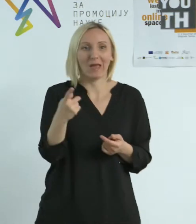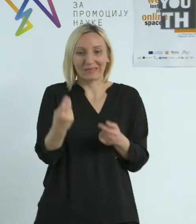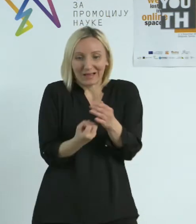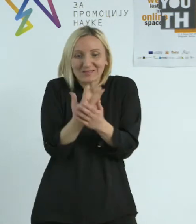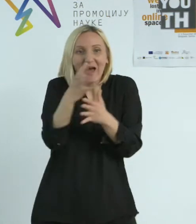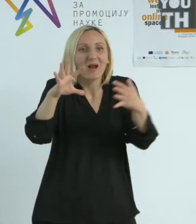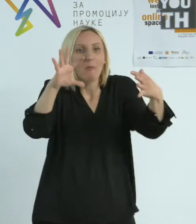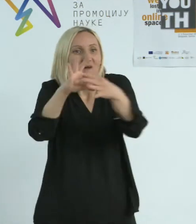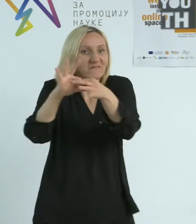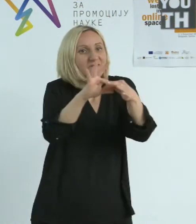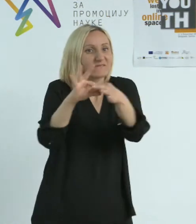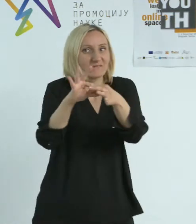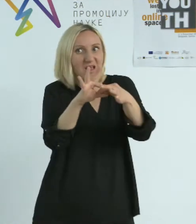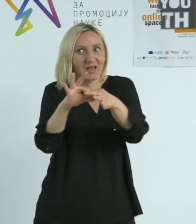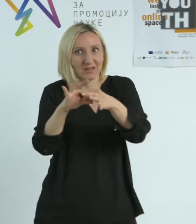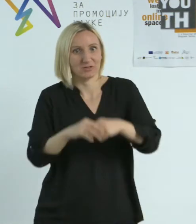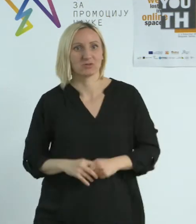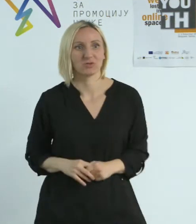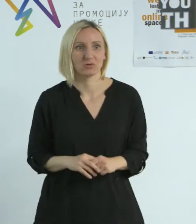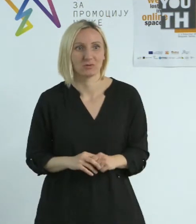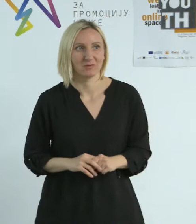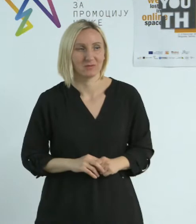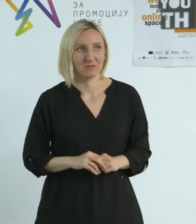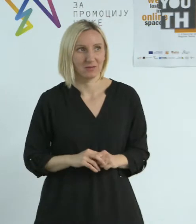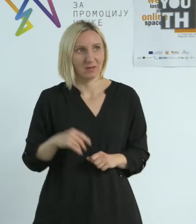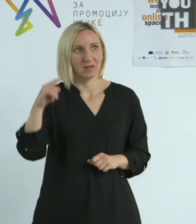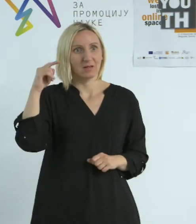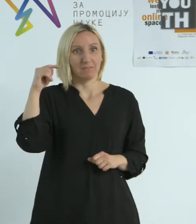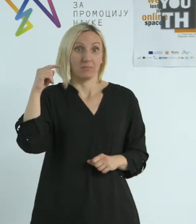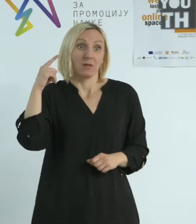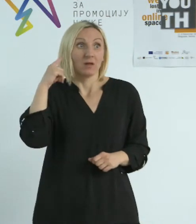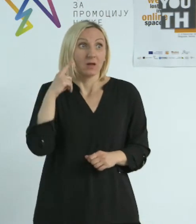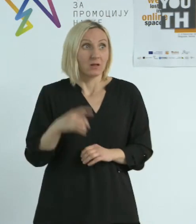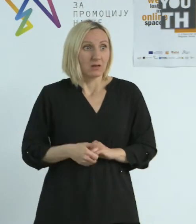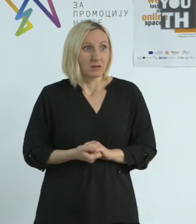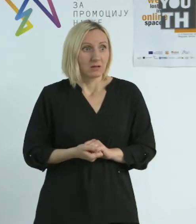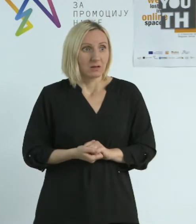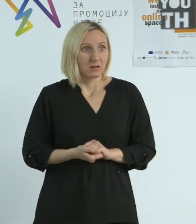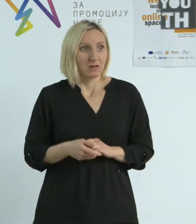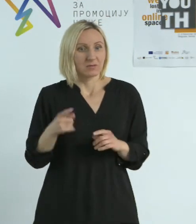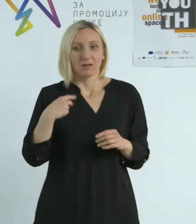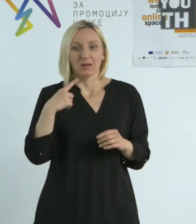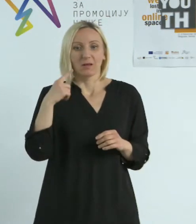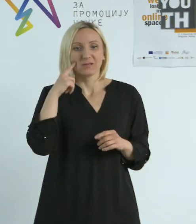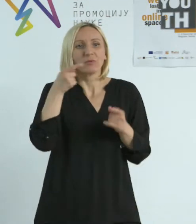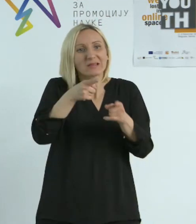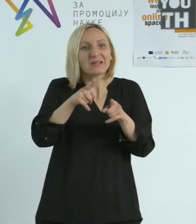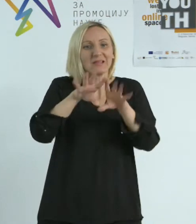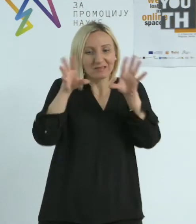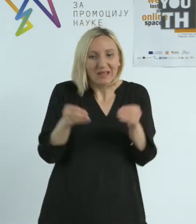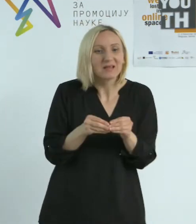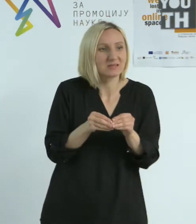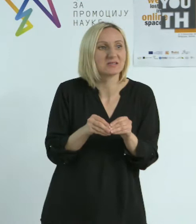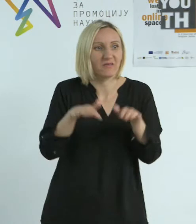connection. And then, again, a video can come in hand, in which you are, you know, physically doing something, showing something, putting a face to the text that